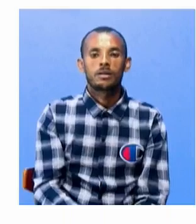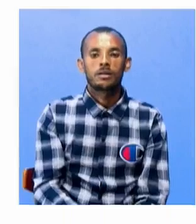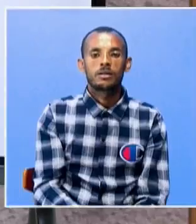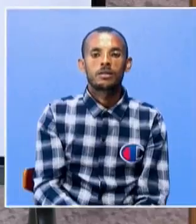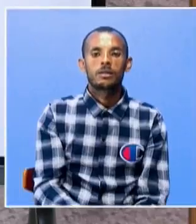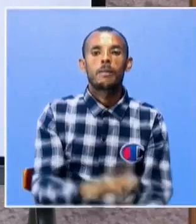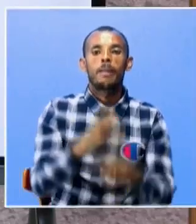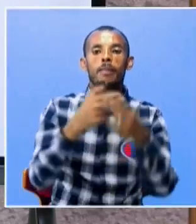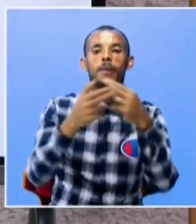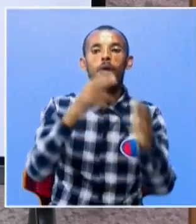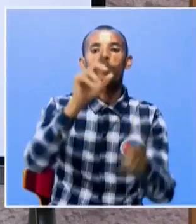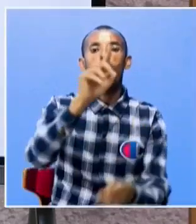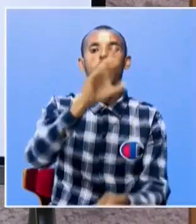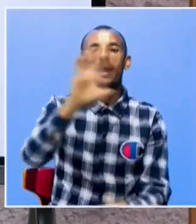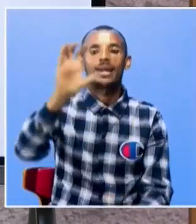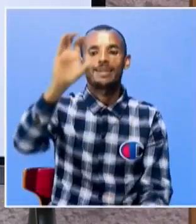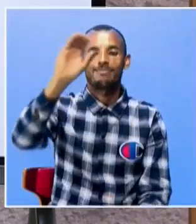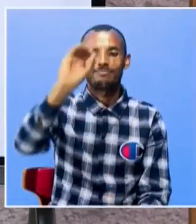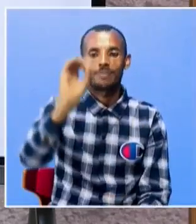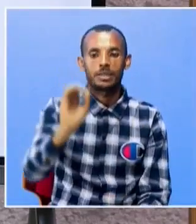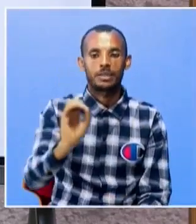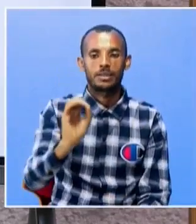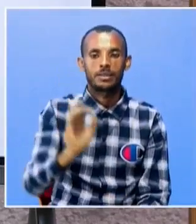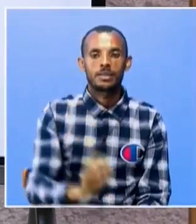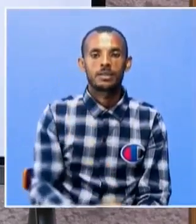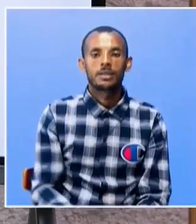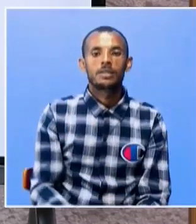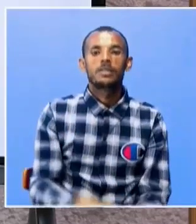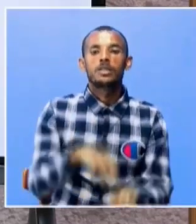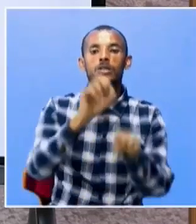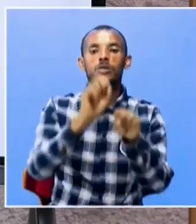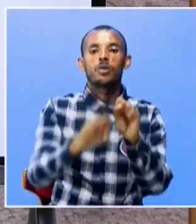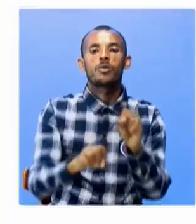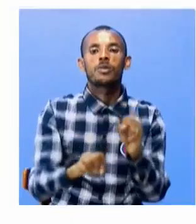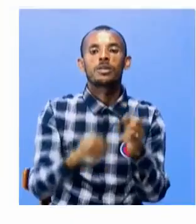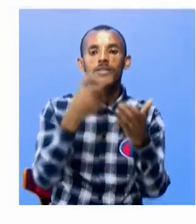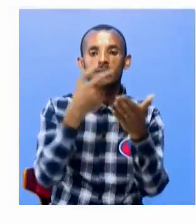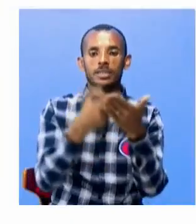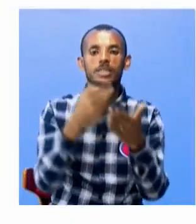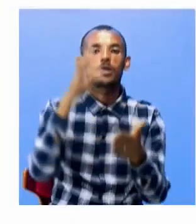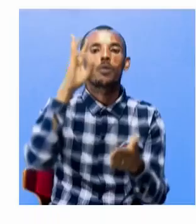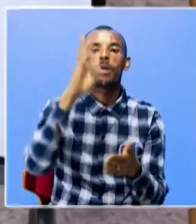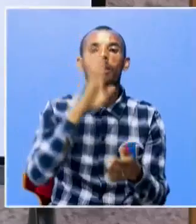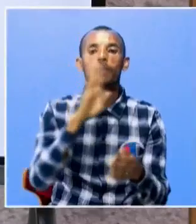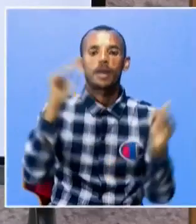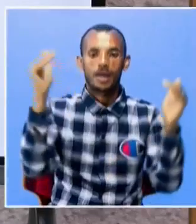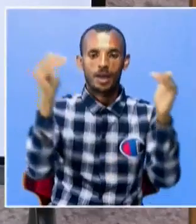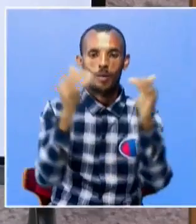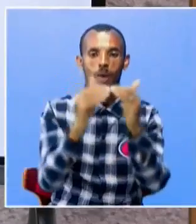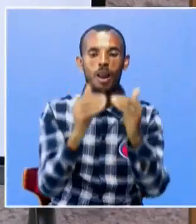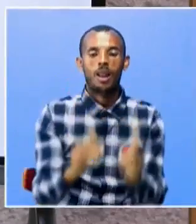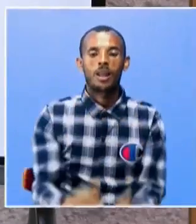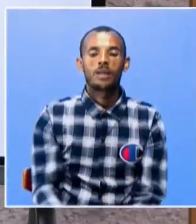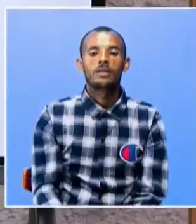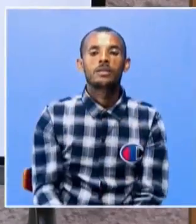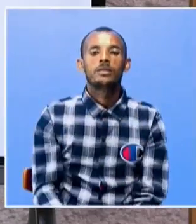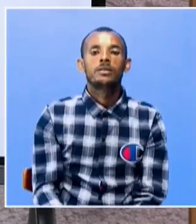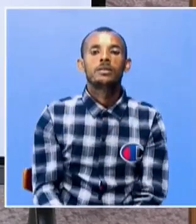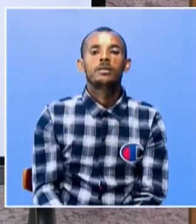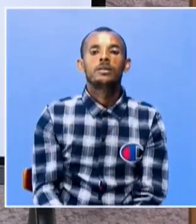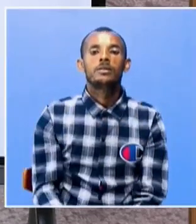by 100%. So this will be equal to,